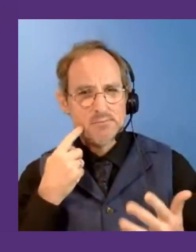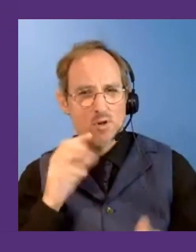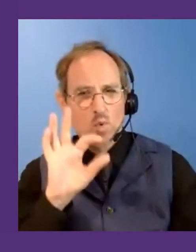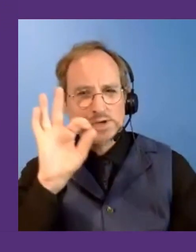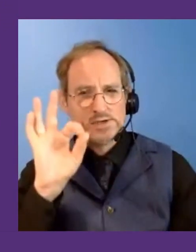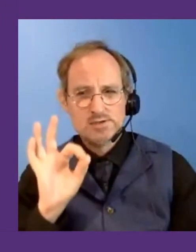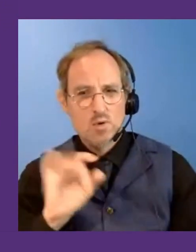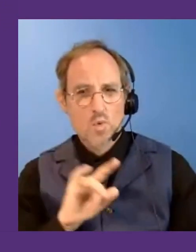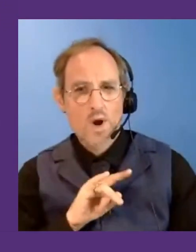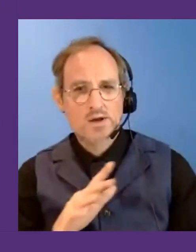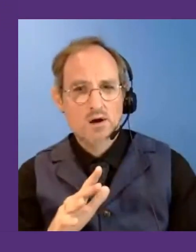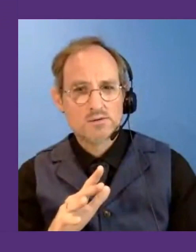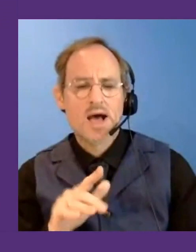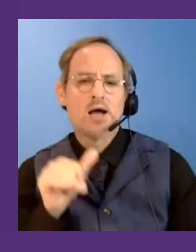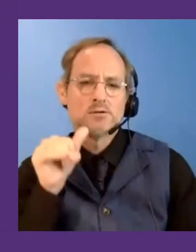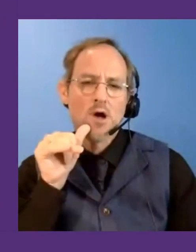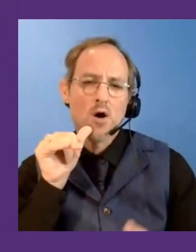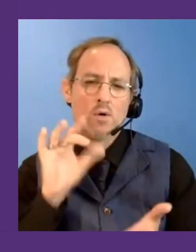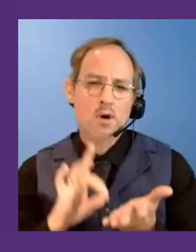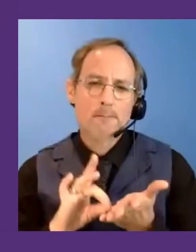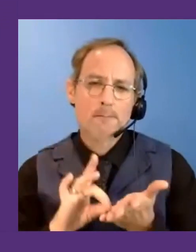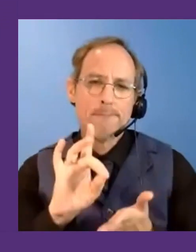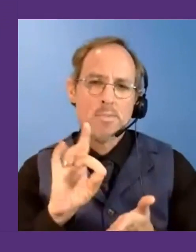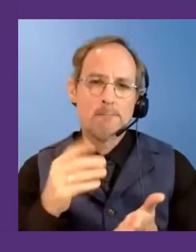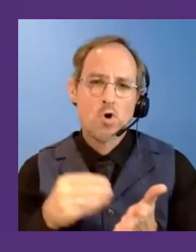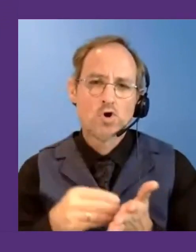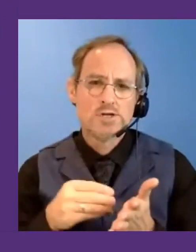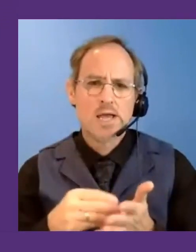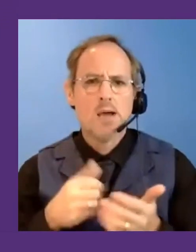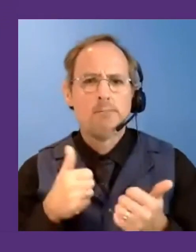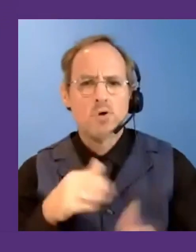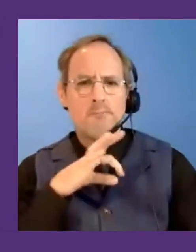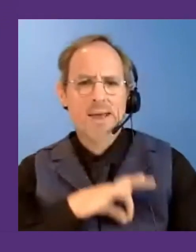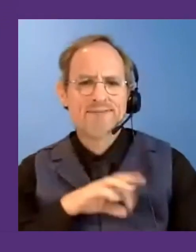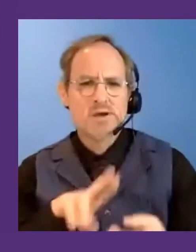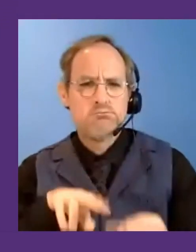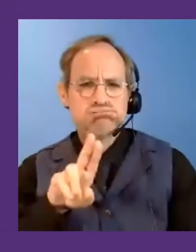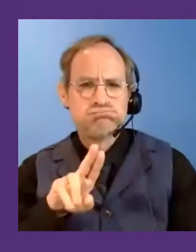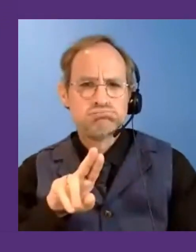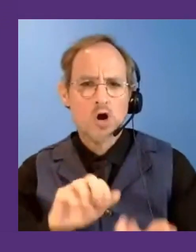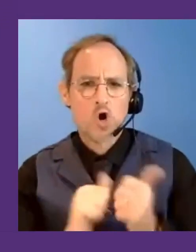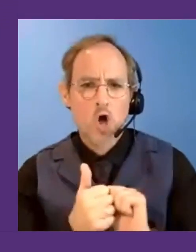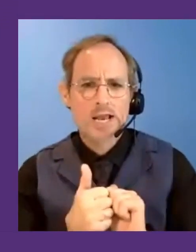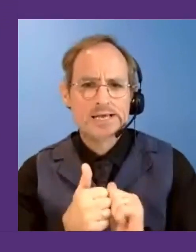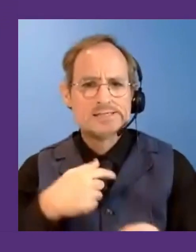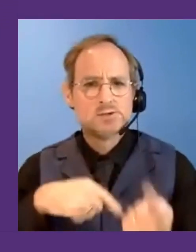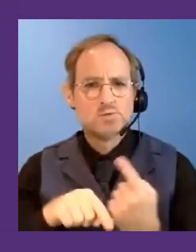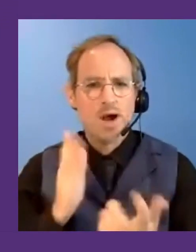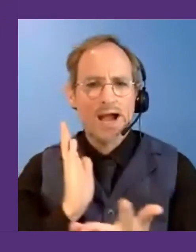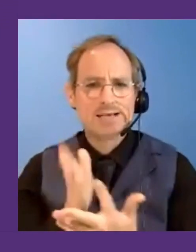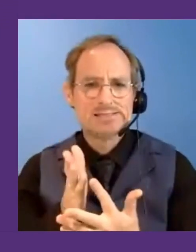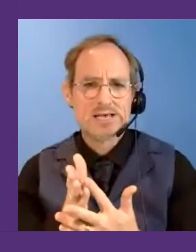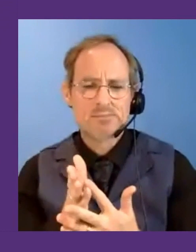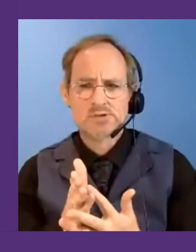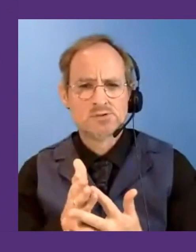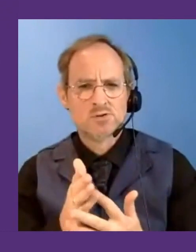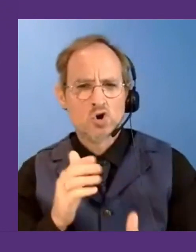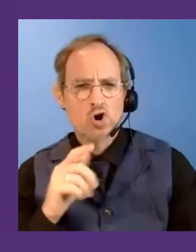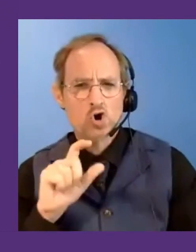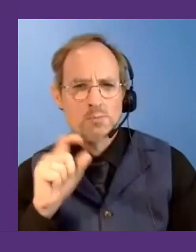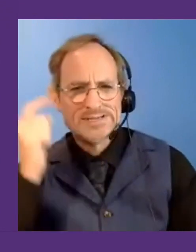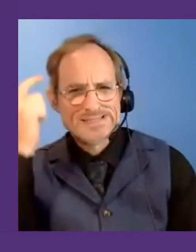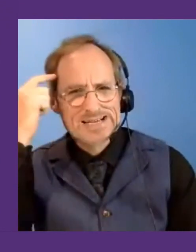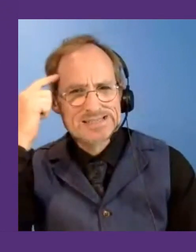money, but it's so good, and it'll be so good for our colleagues to have access to this. It's just a sensible idea. And most